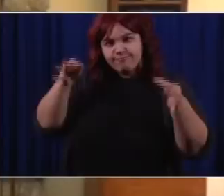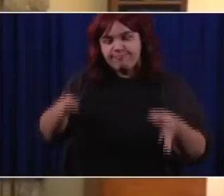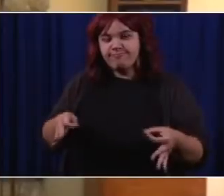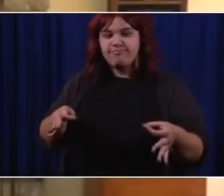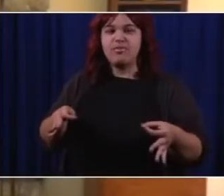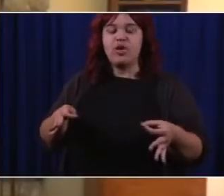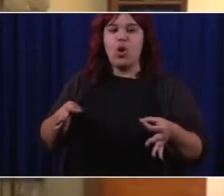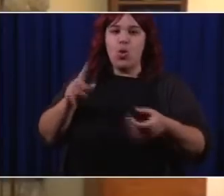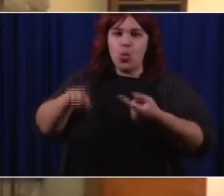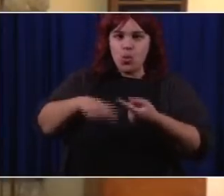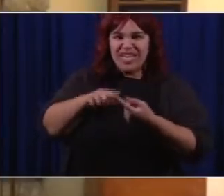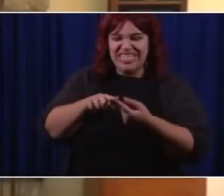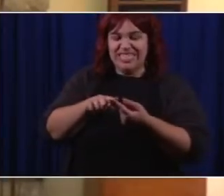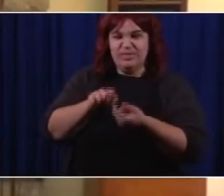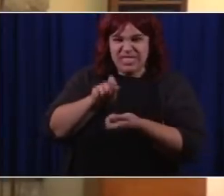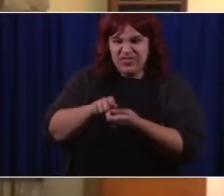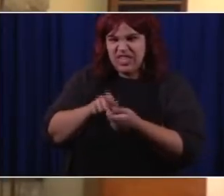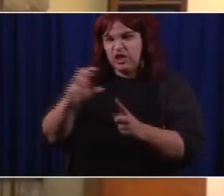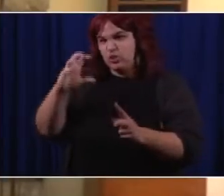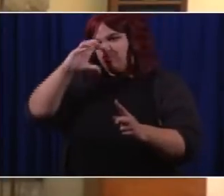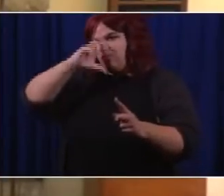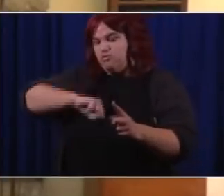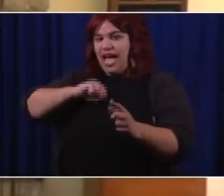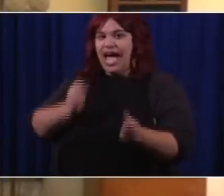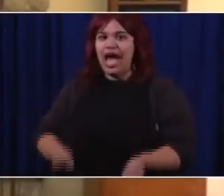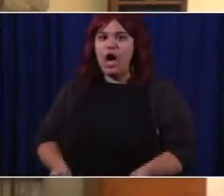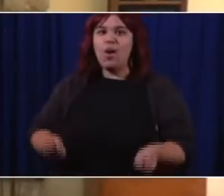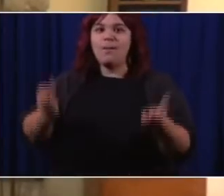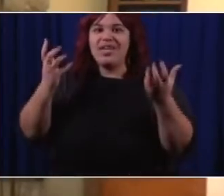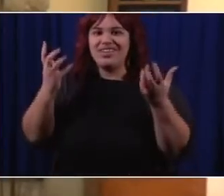of a vaccine will be. You said 30,000.